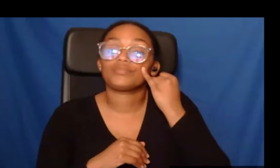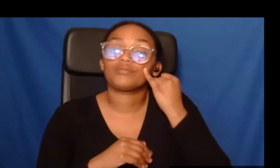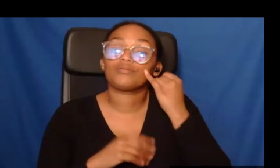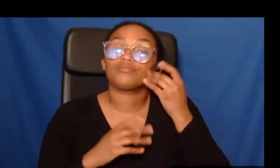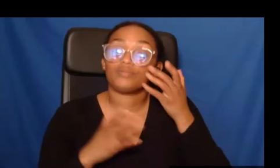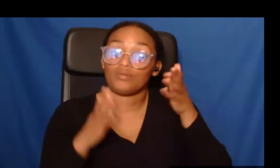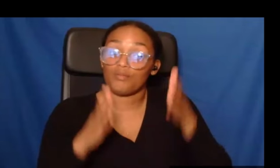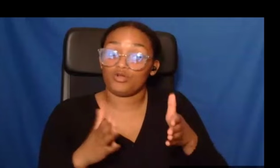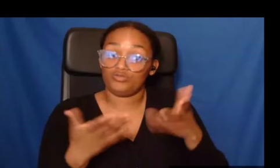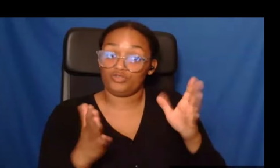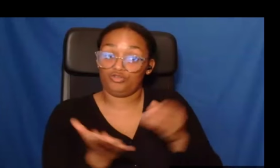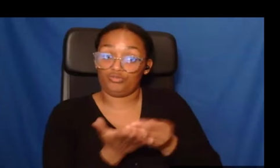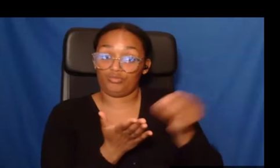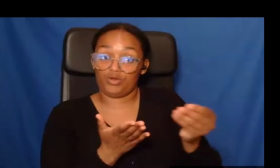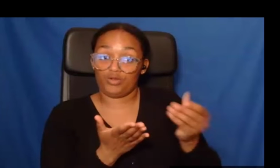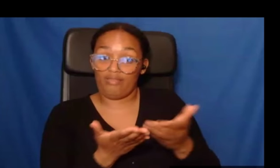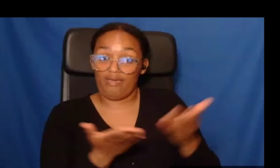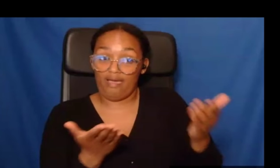the